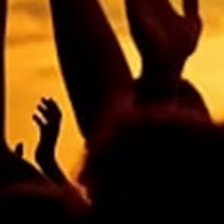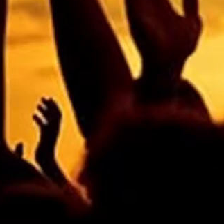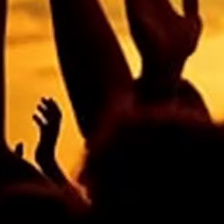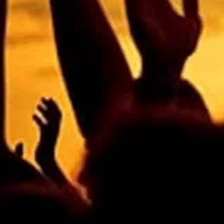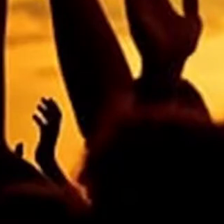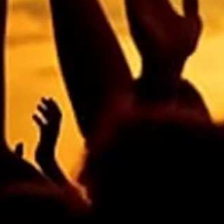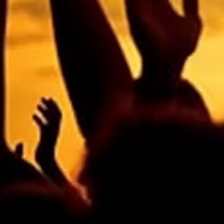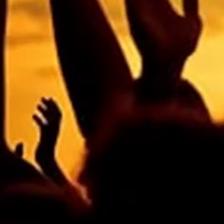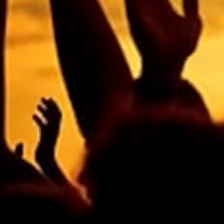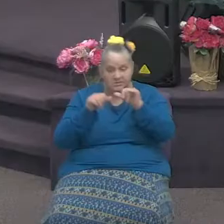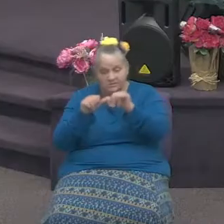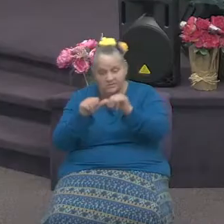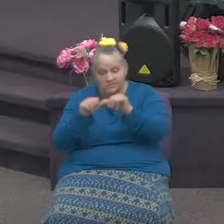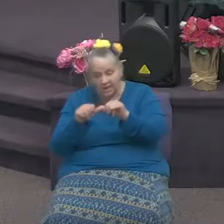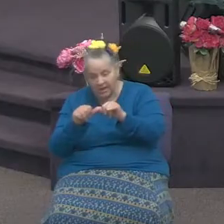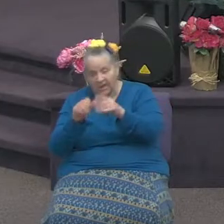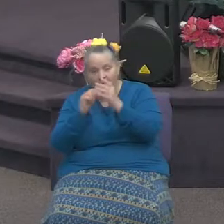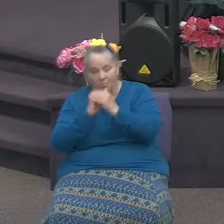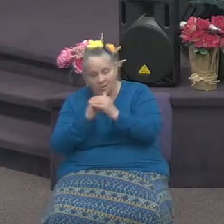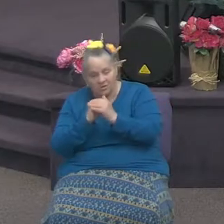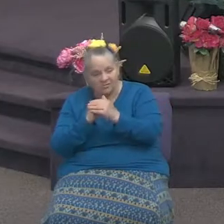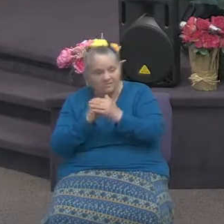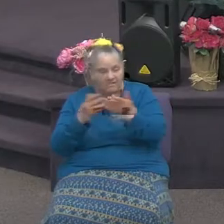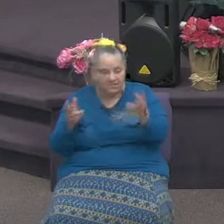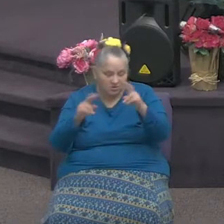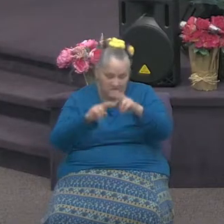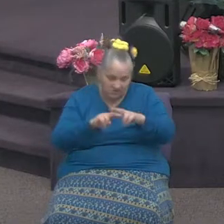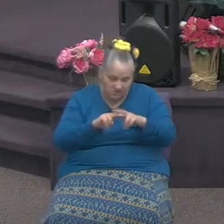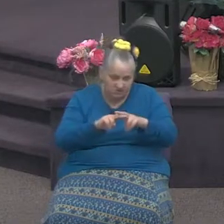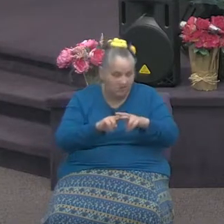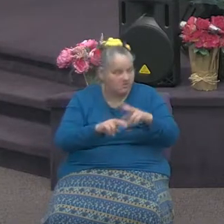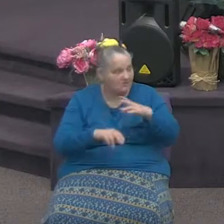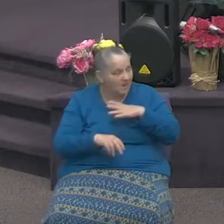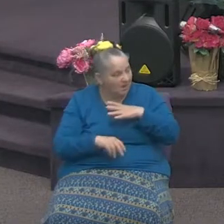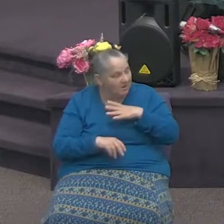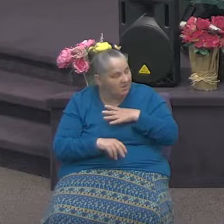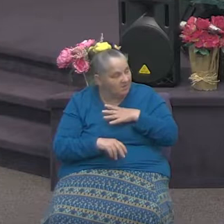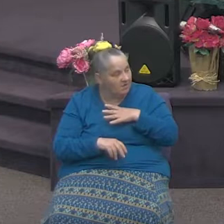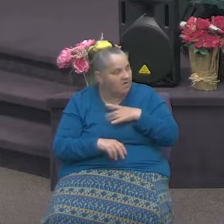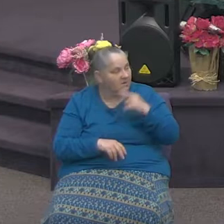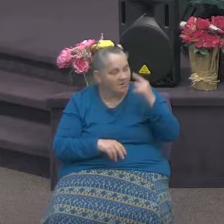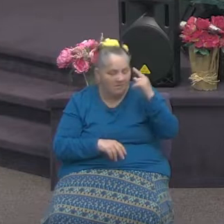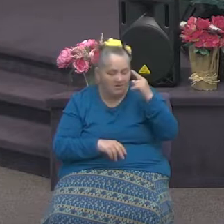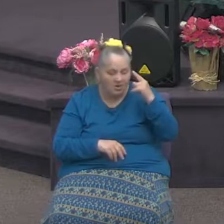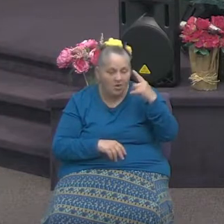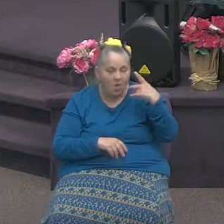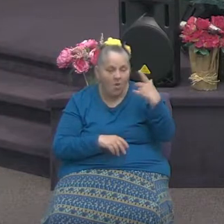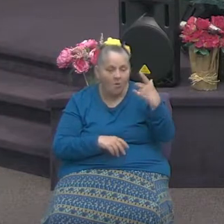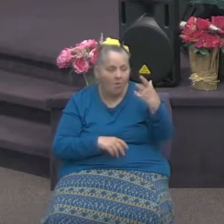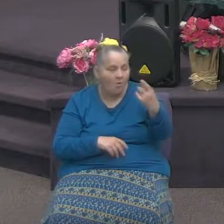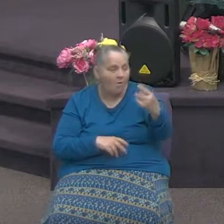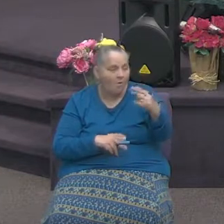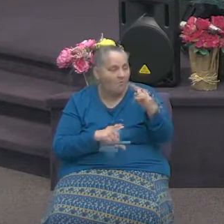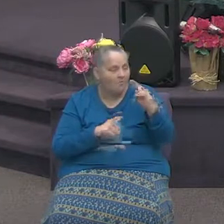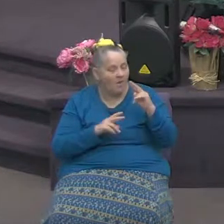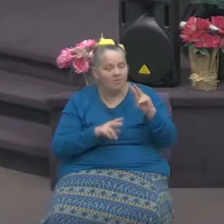that the souls can be saved. For it is not my will that any should perish,